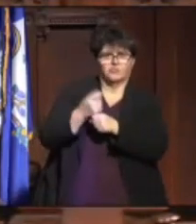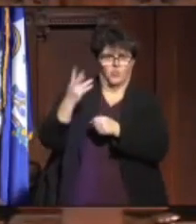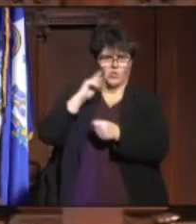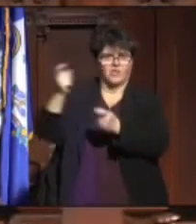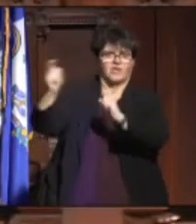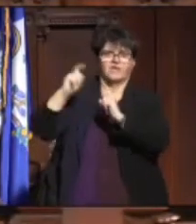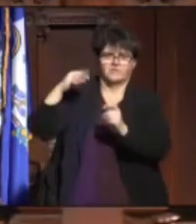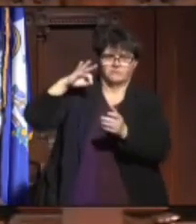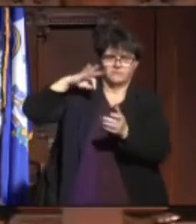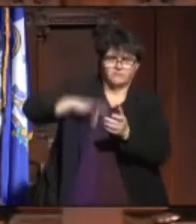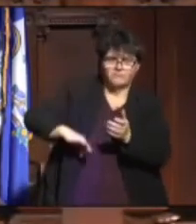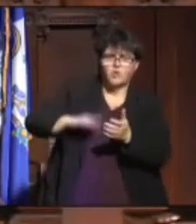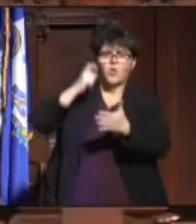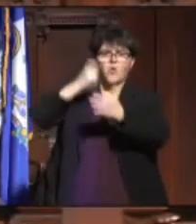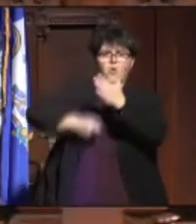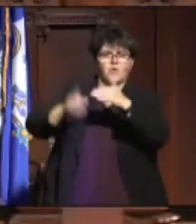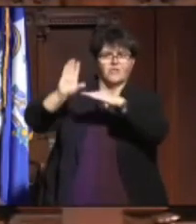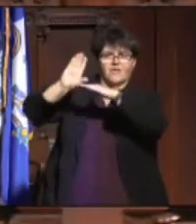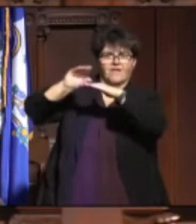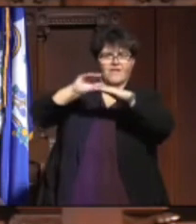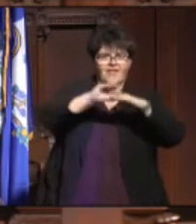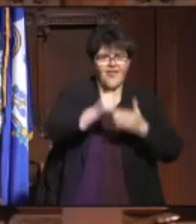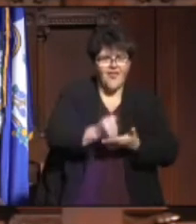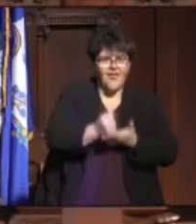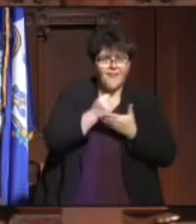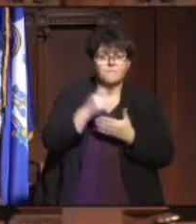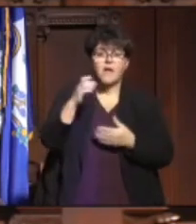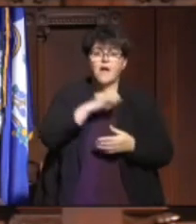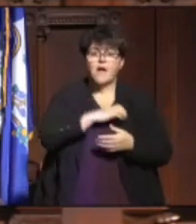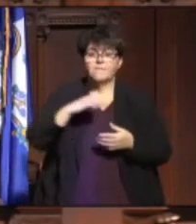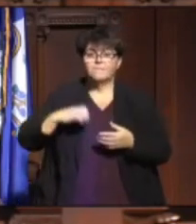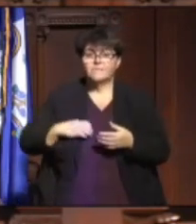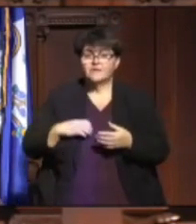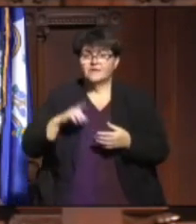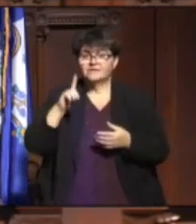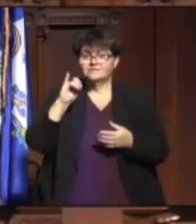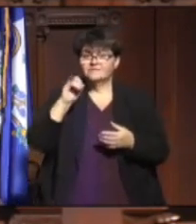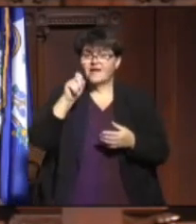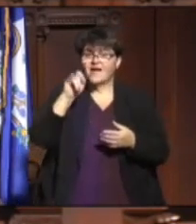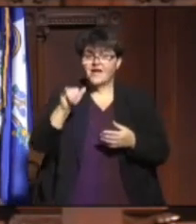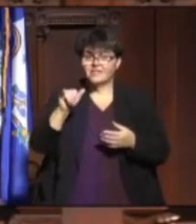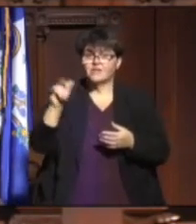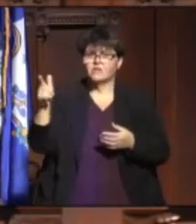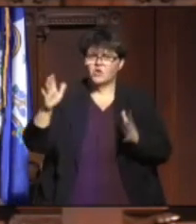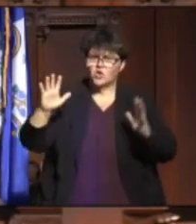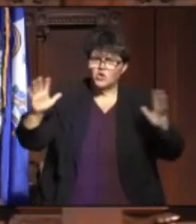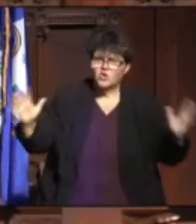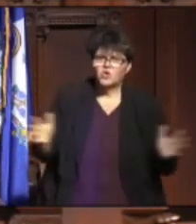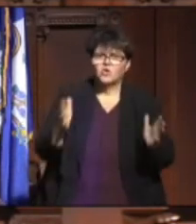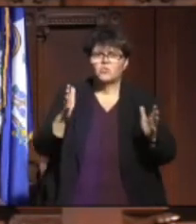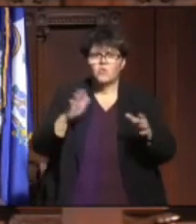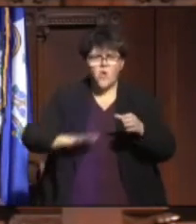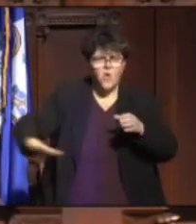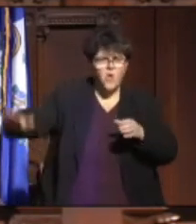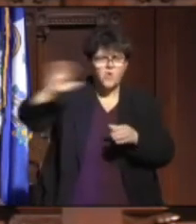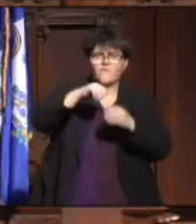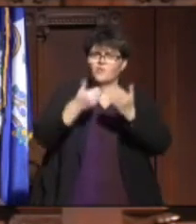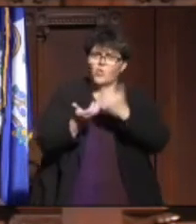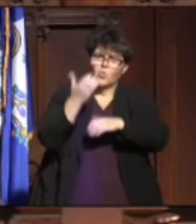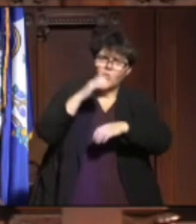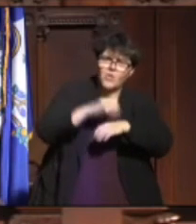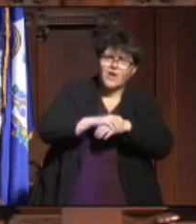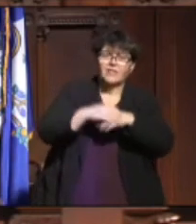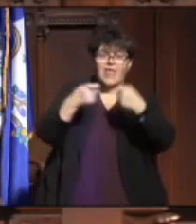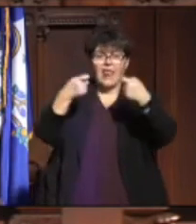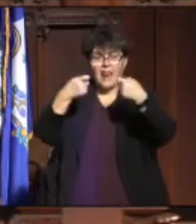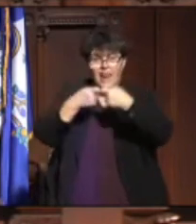Katie Dykes has led our New England states in pushing for electric transmission lines between Quebec Hydro and our New England